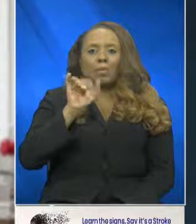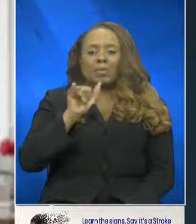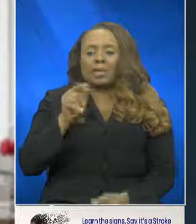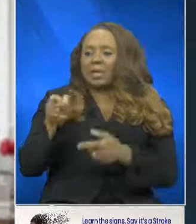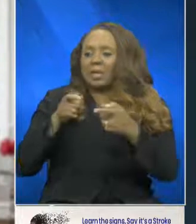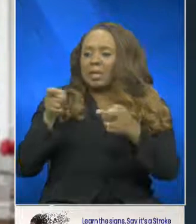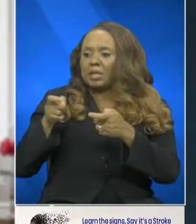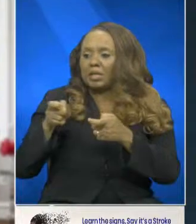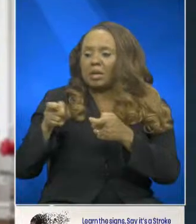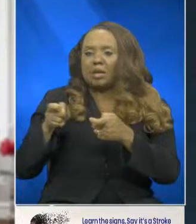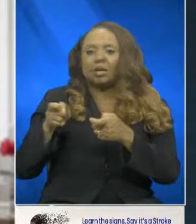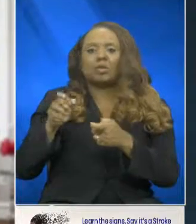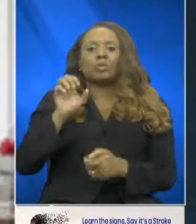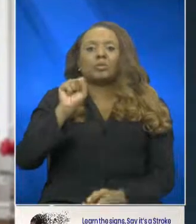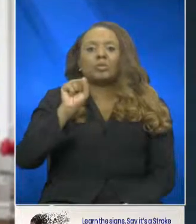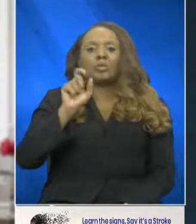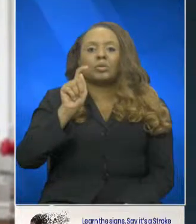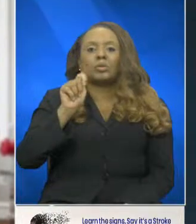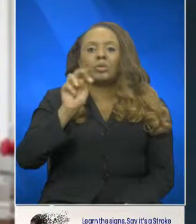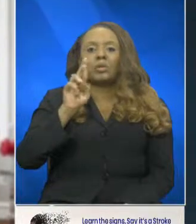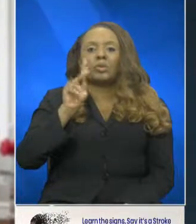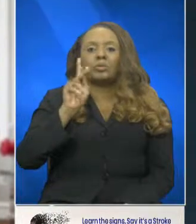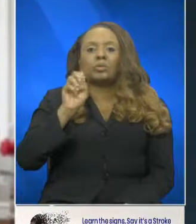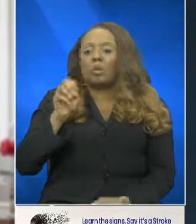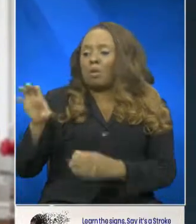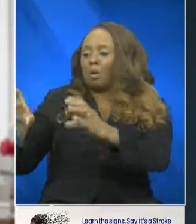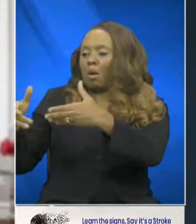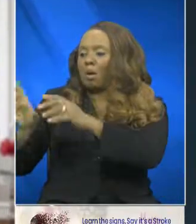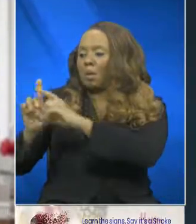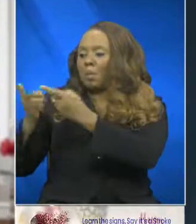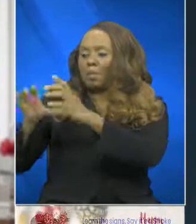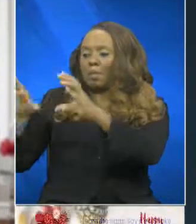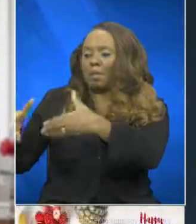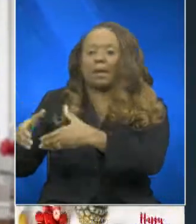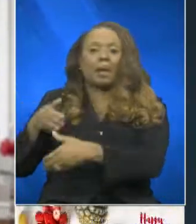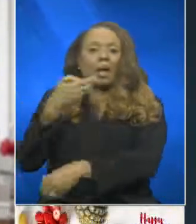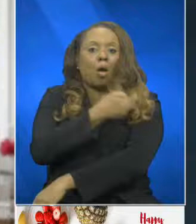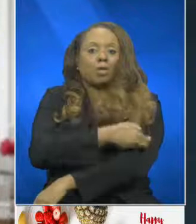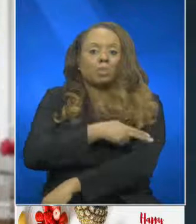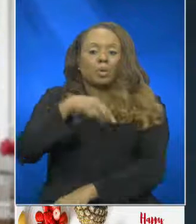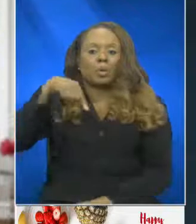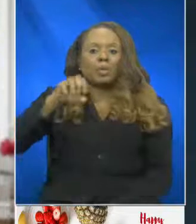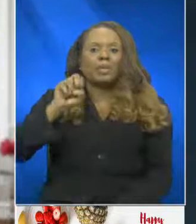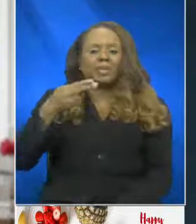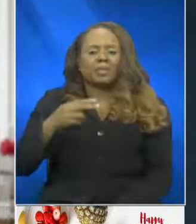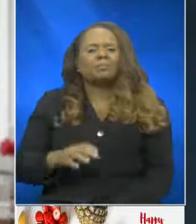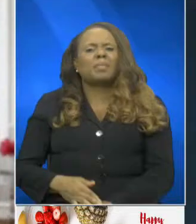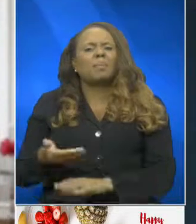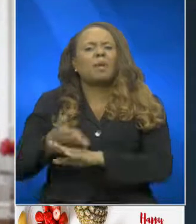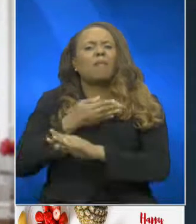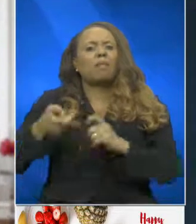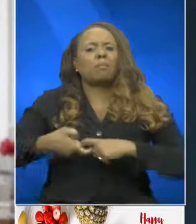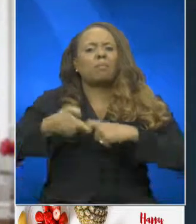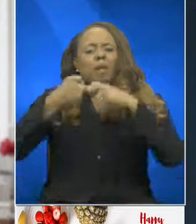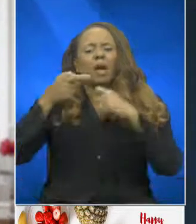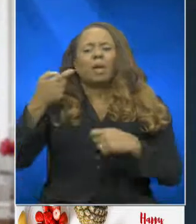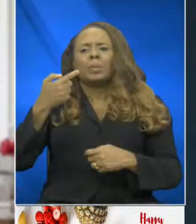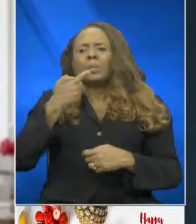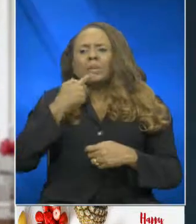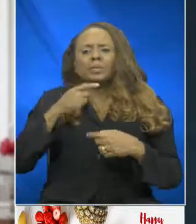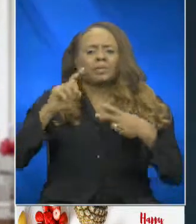And the questions before the break: what is a stroke? How does one recognize